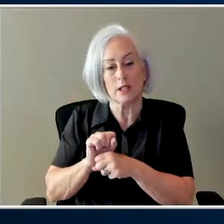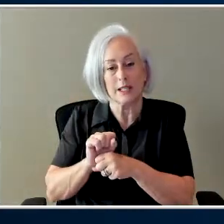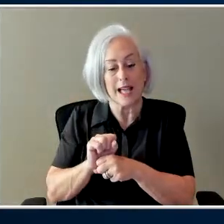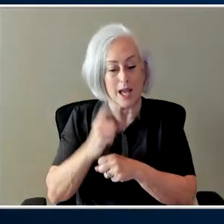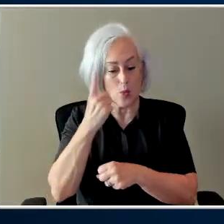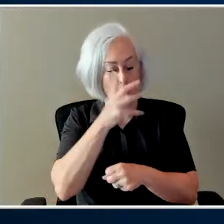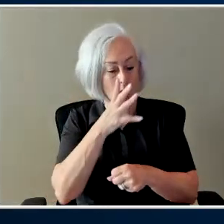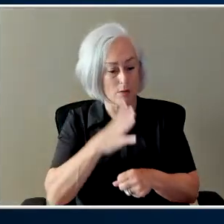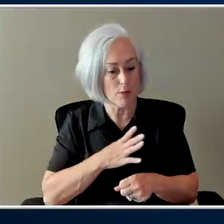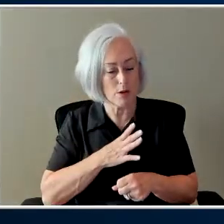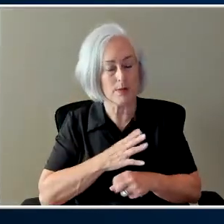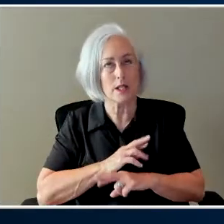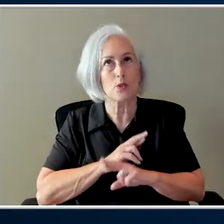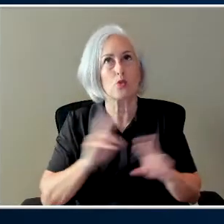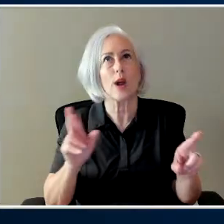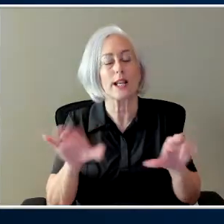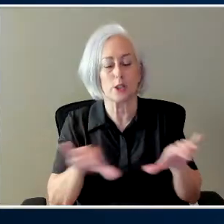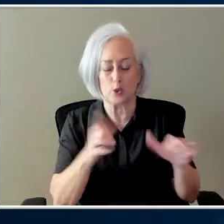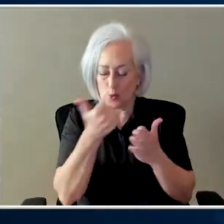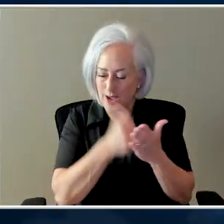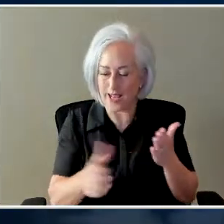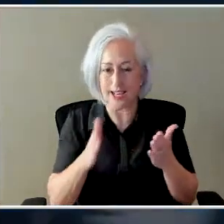her pain. Wednesday at 8.